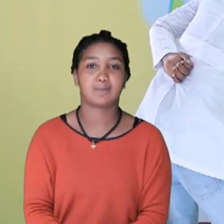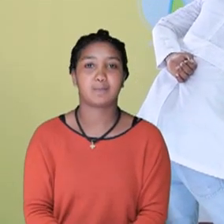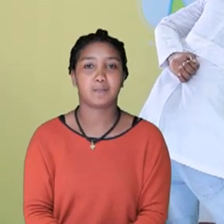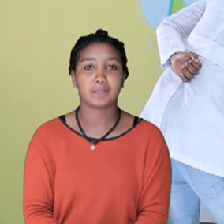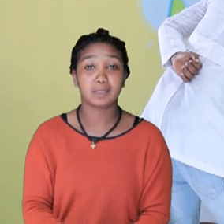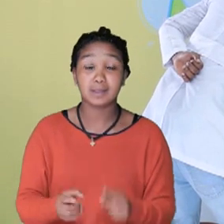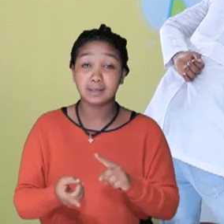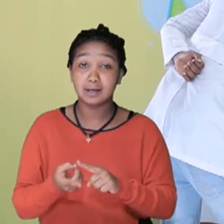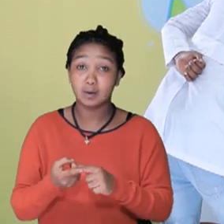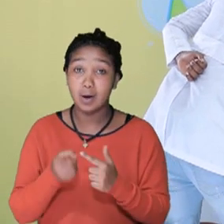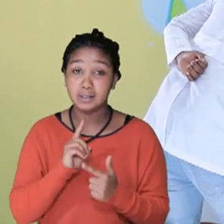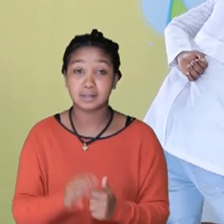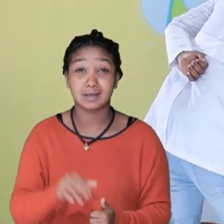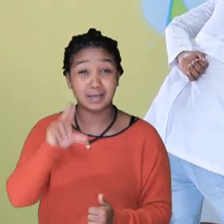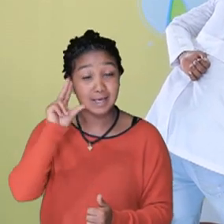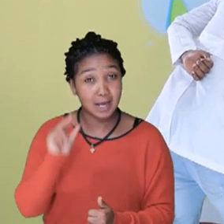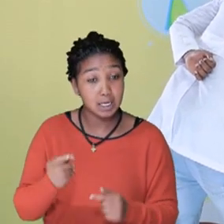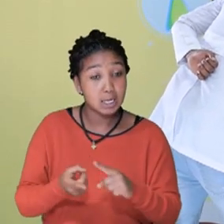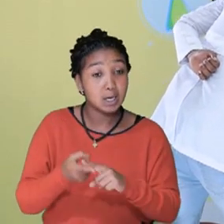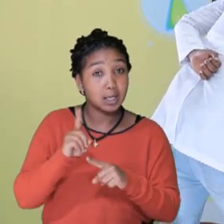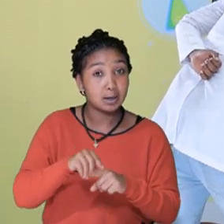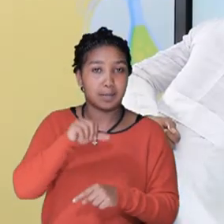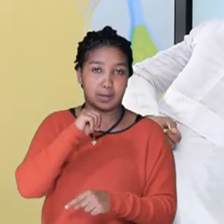and the other one is non-renewable.